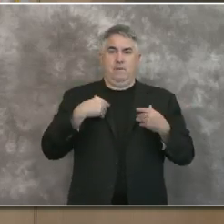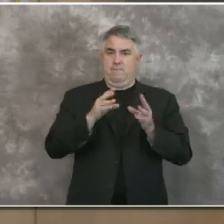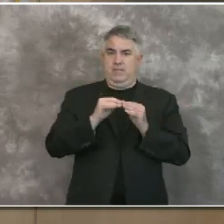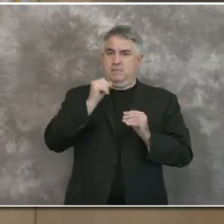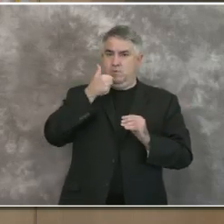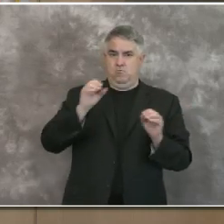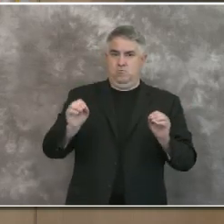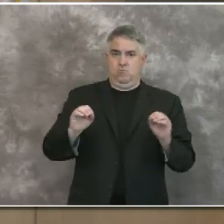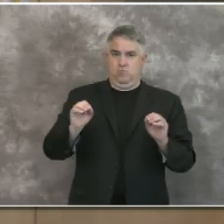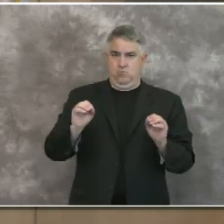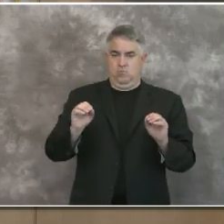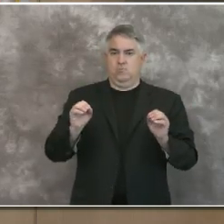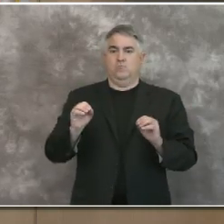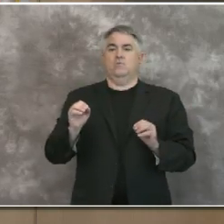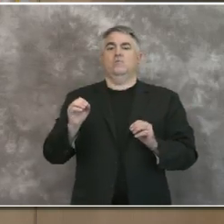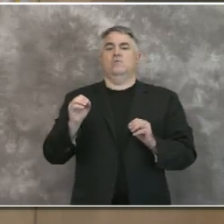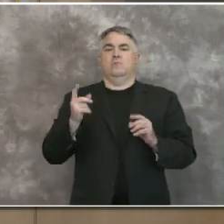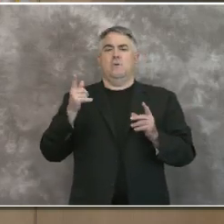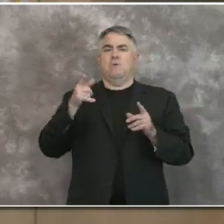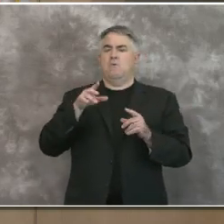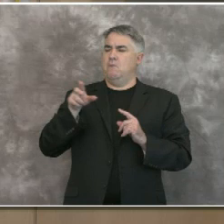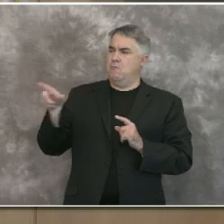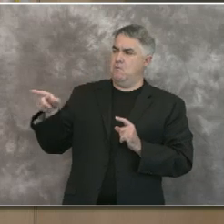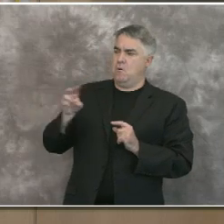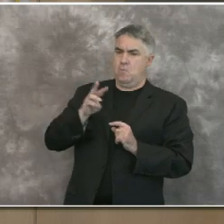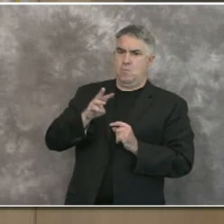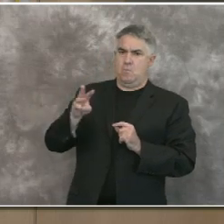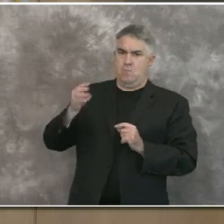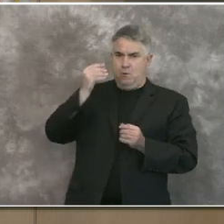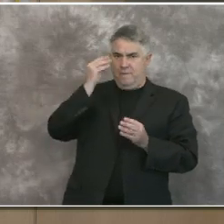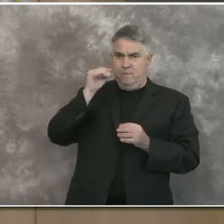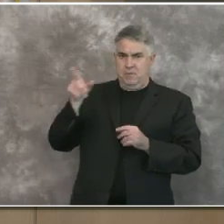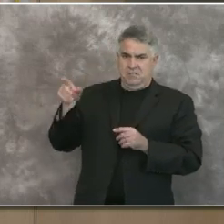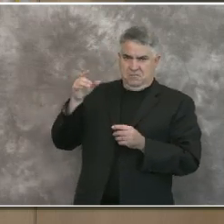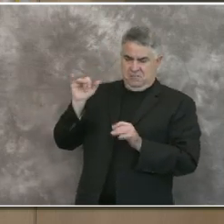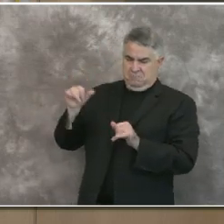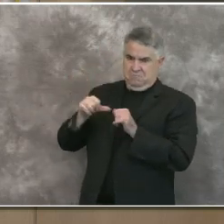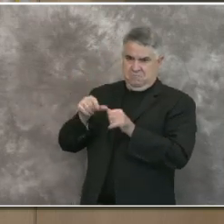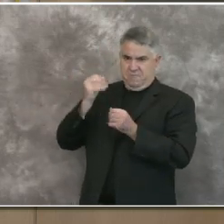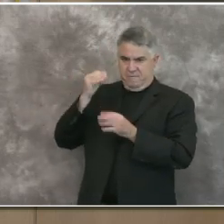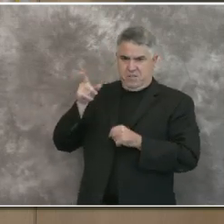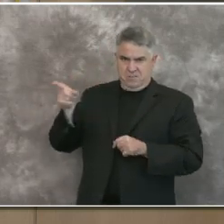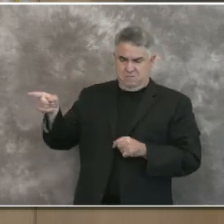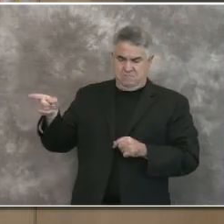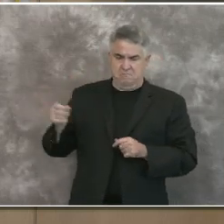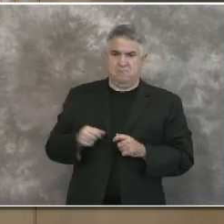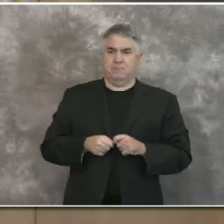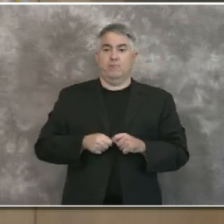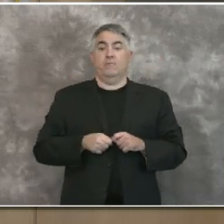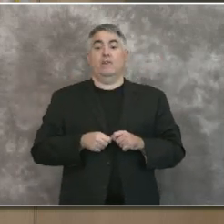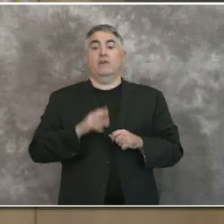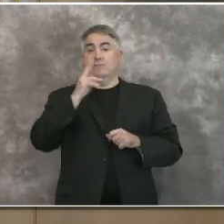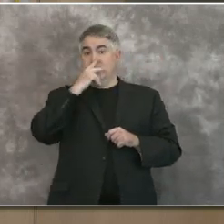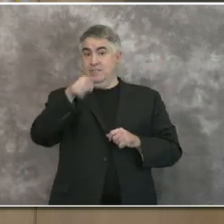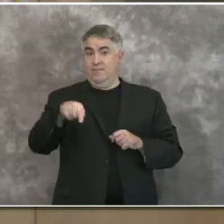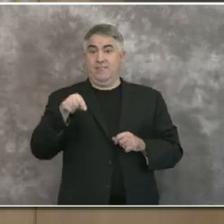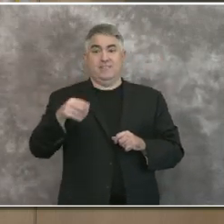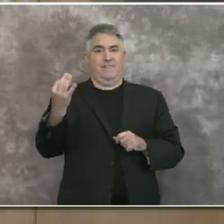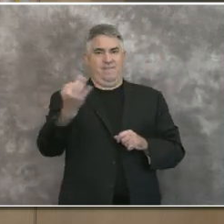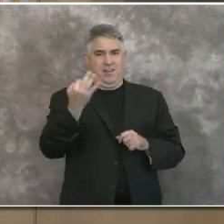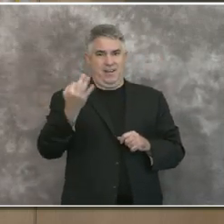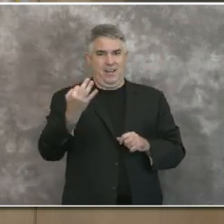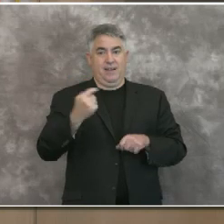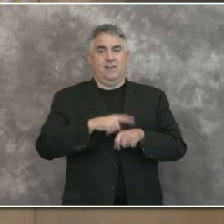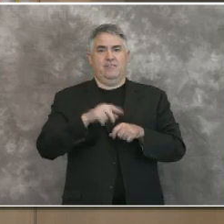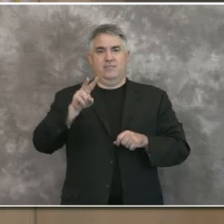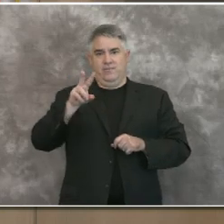our communications office will send out an update with the latest data and other information. We'll return here Friday at 2:30